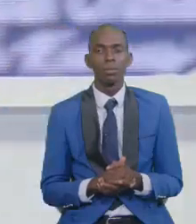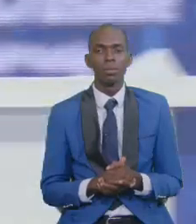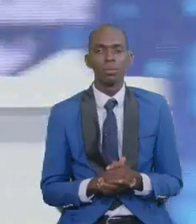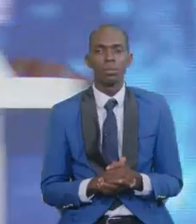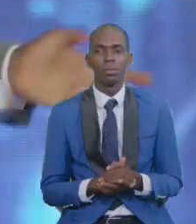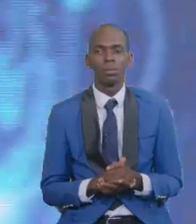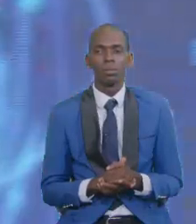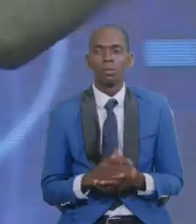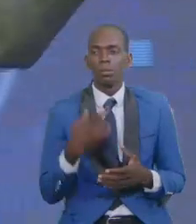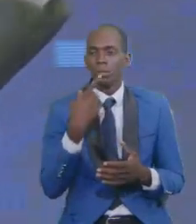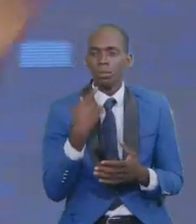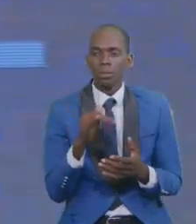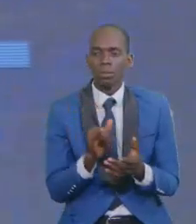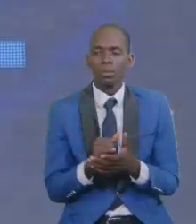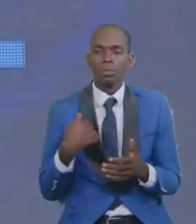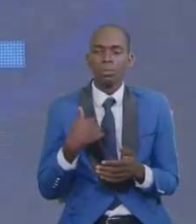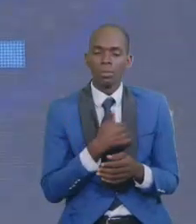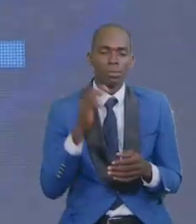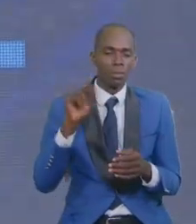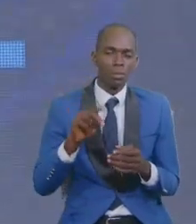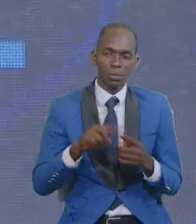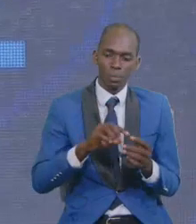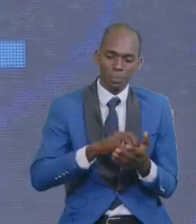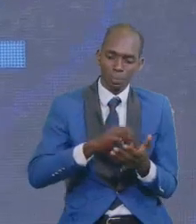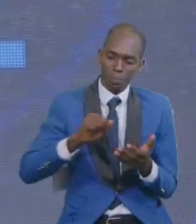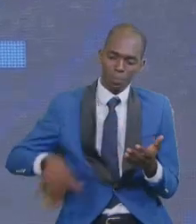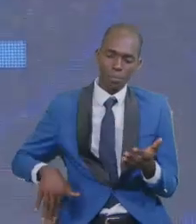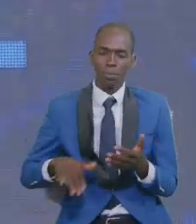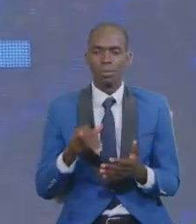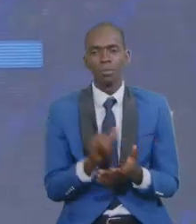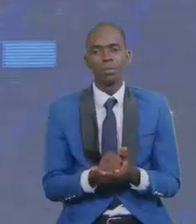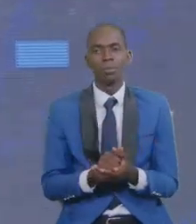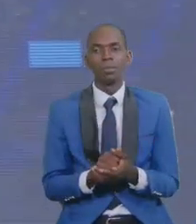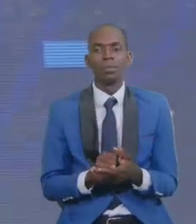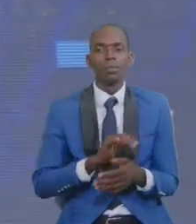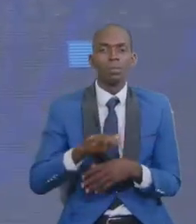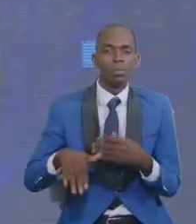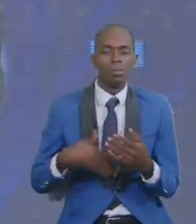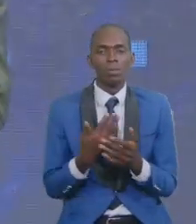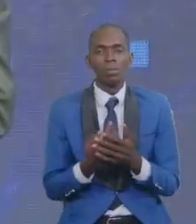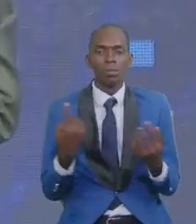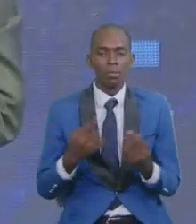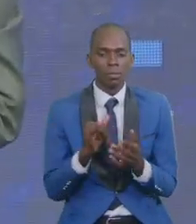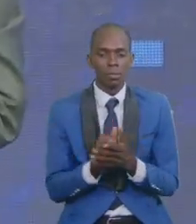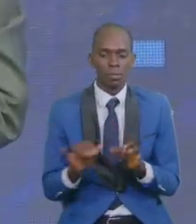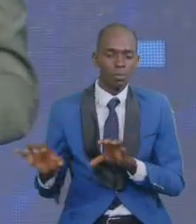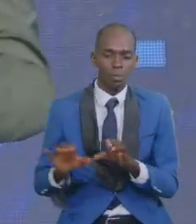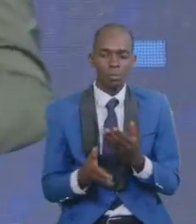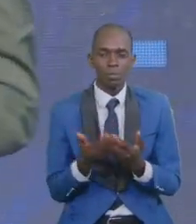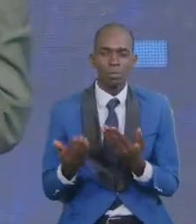It says we should brush that aside. All the sin that not so easily beset